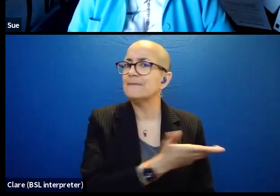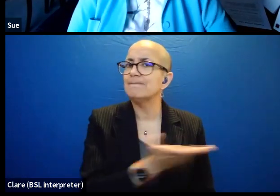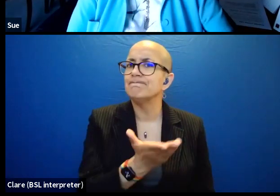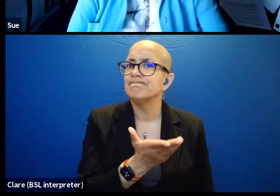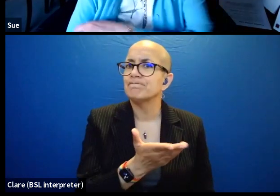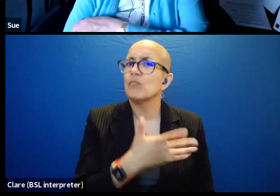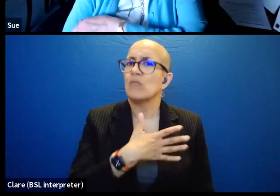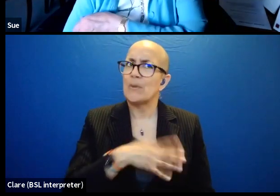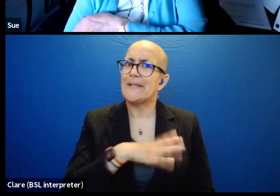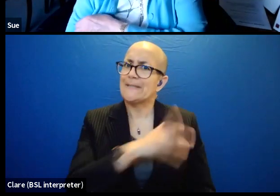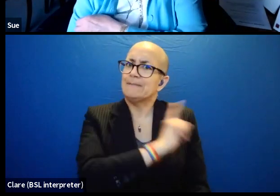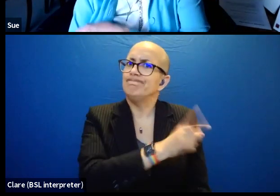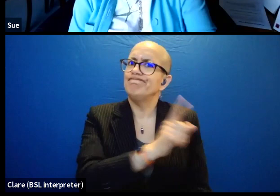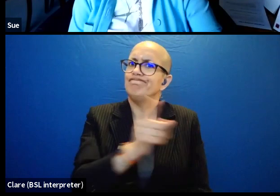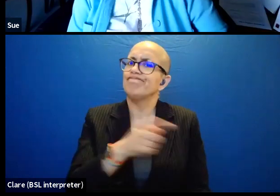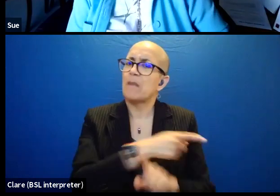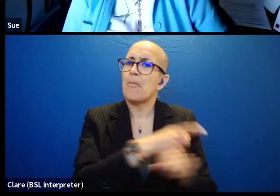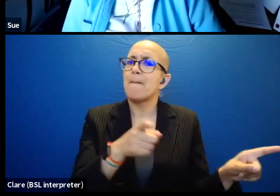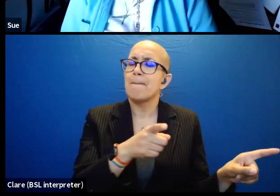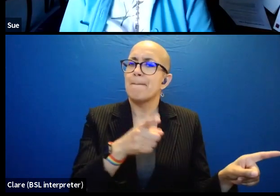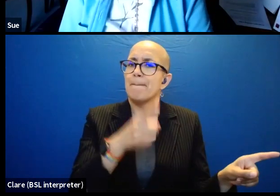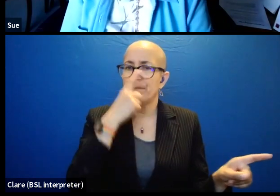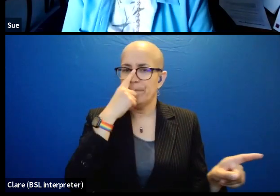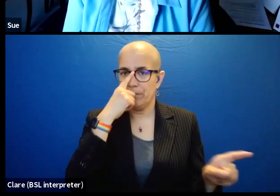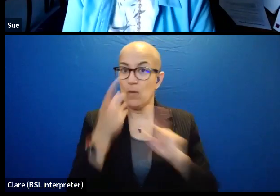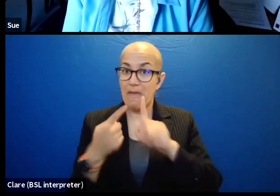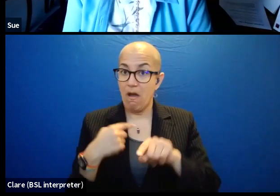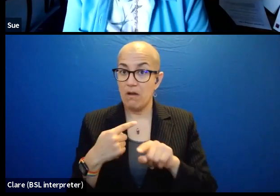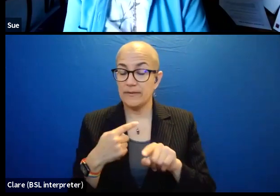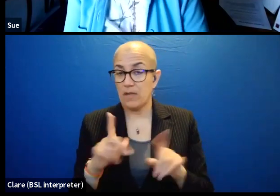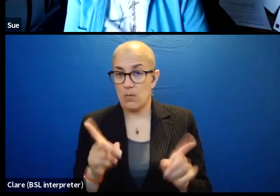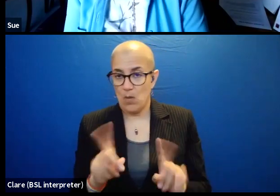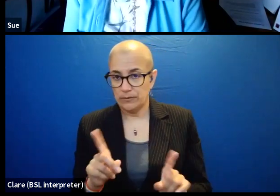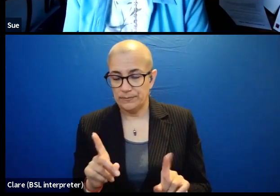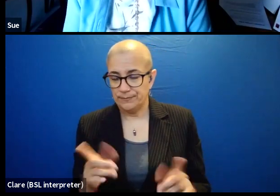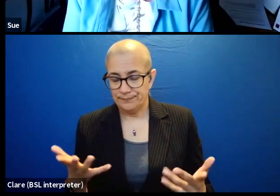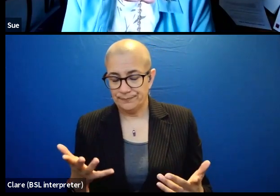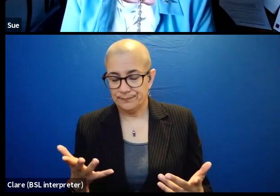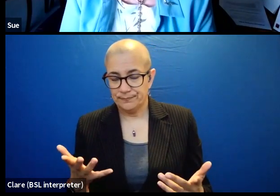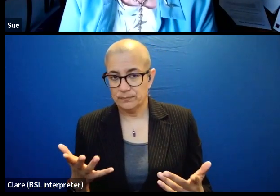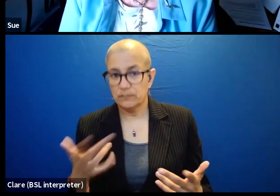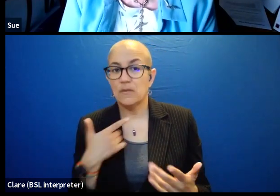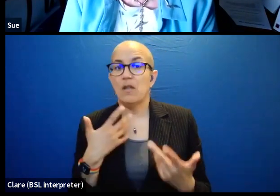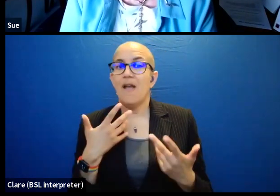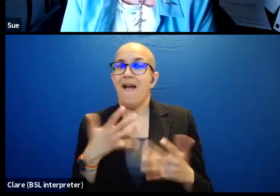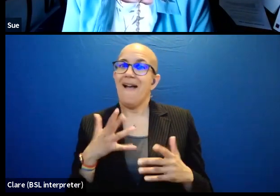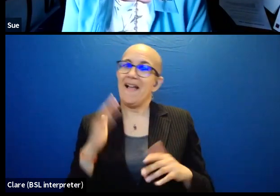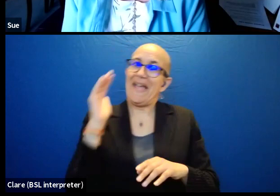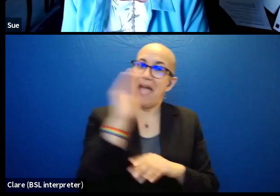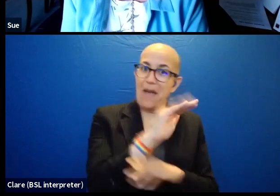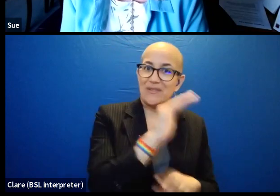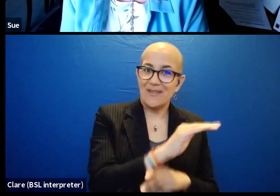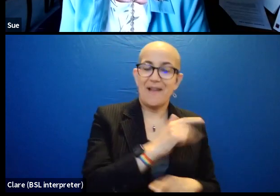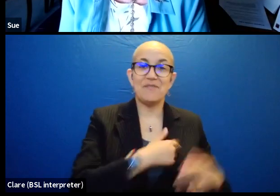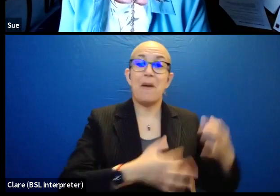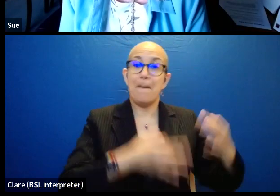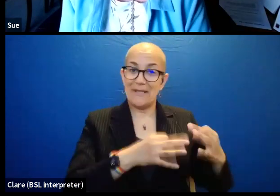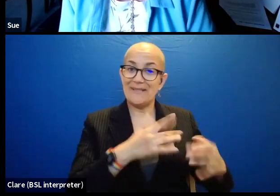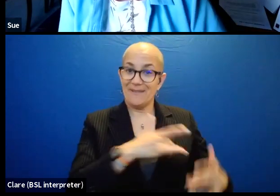need to be brought up. And I'll give you that answer, Matt, is that that's something I sort of do outside of my political life, if you